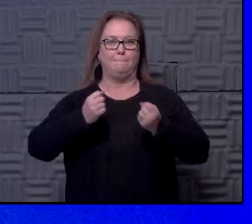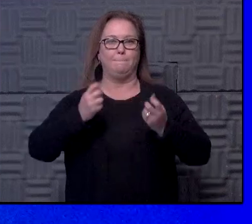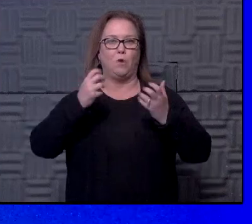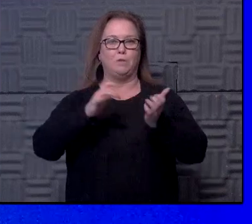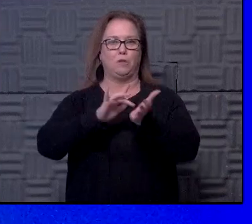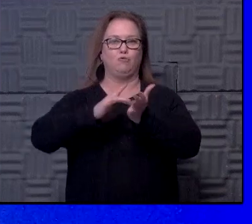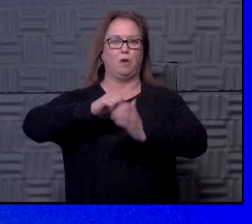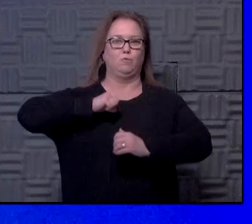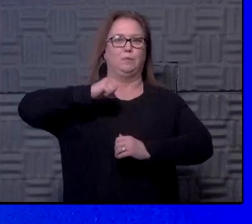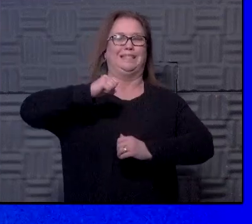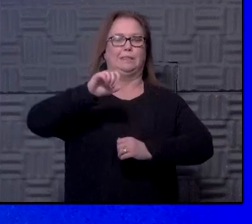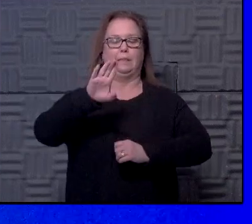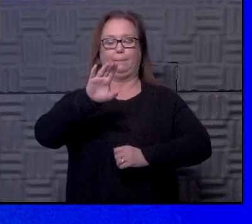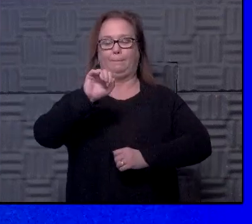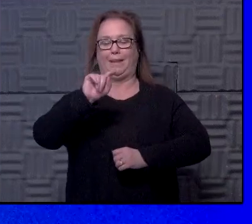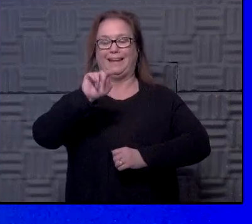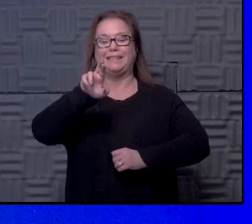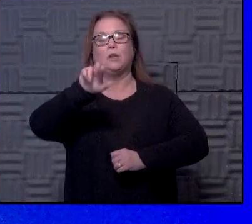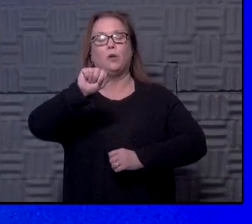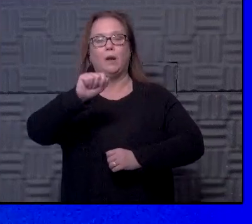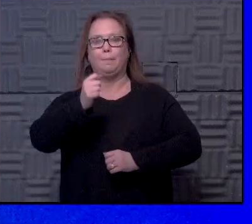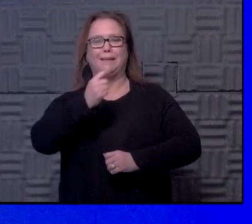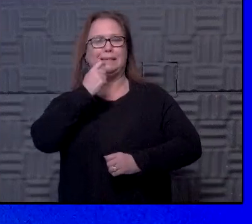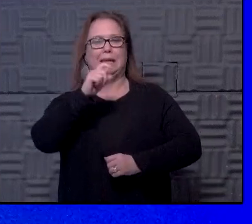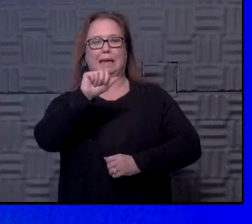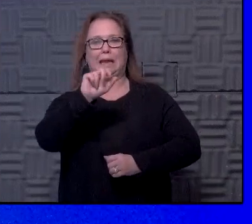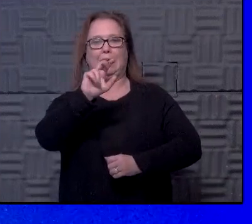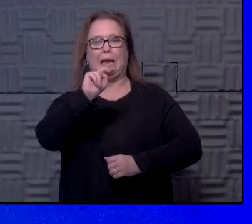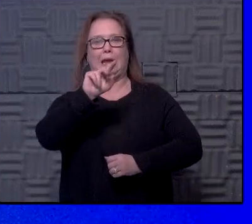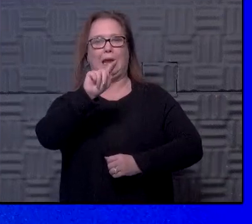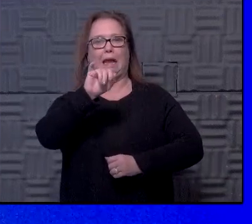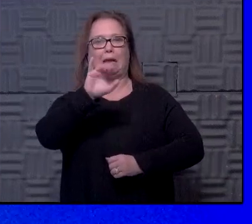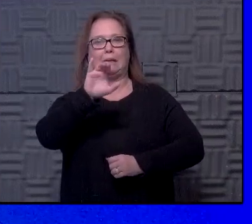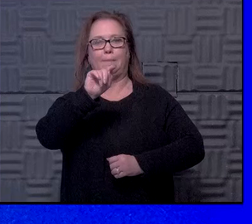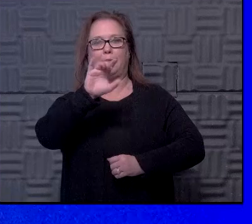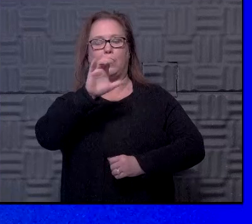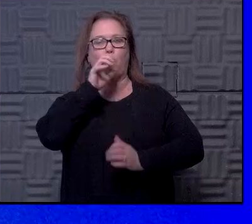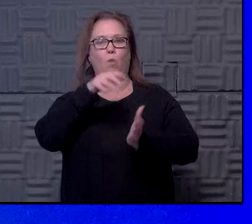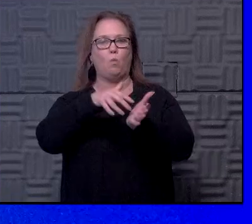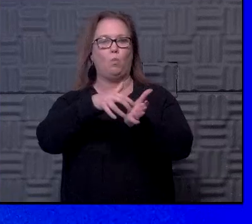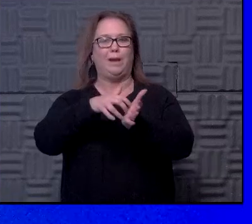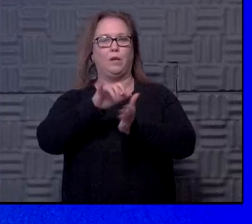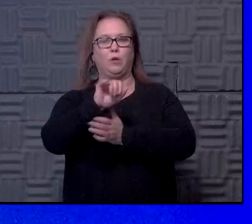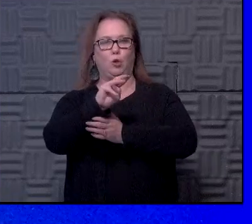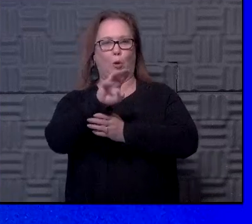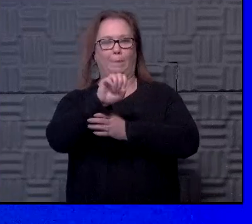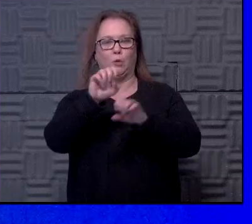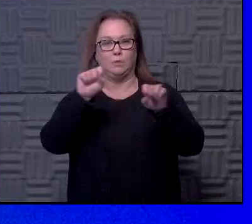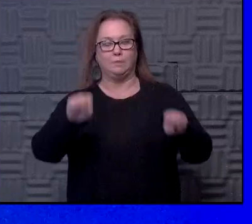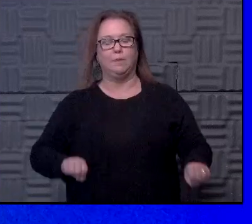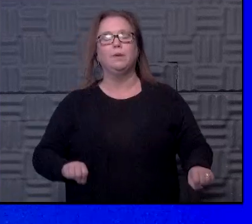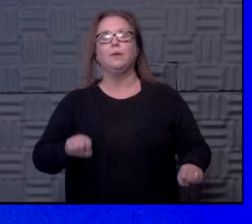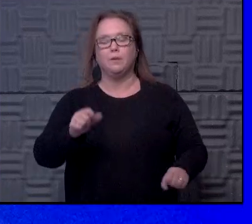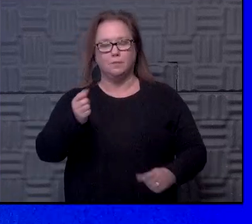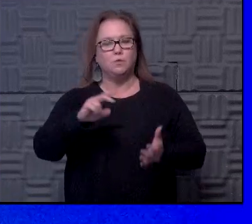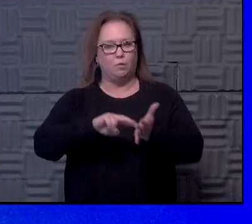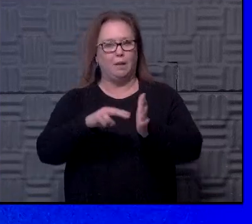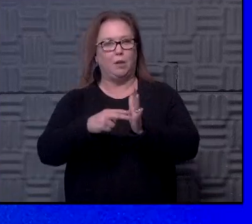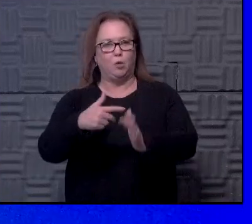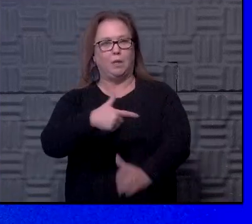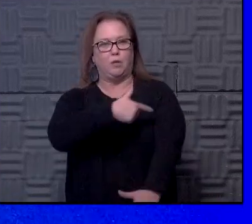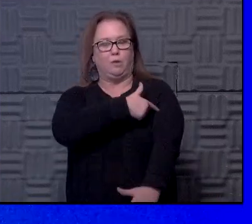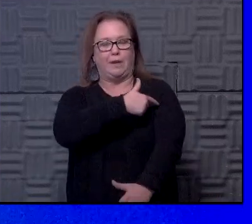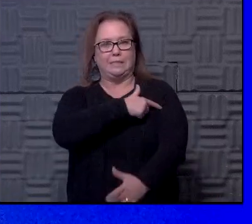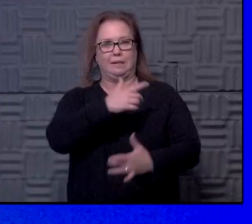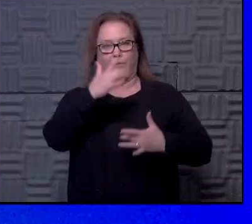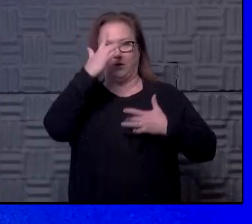resistant bacteria. But taking antibiotics will not weaken your immune system. You can take the vaccines if you